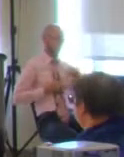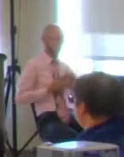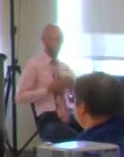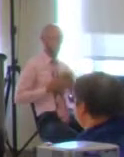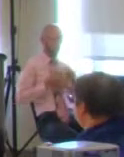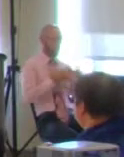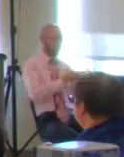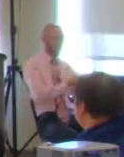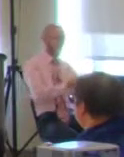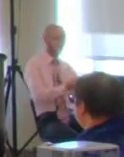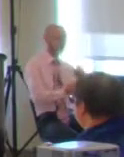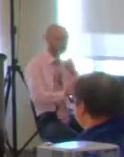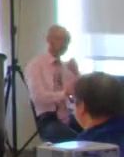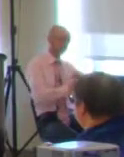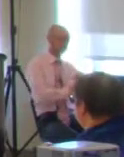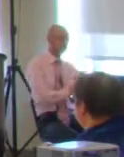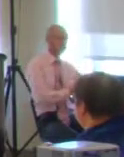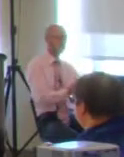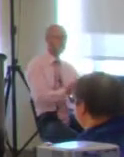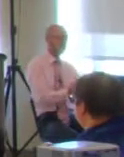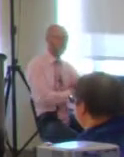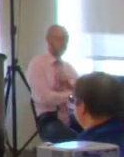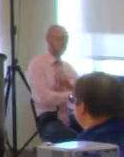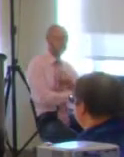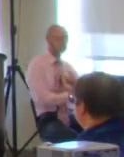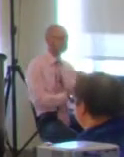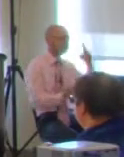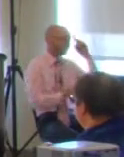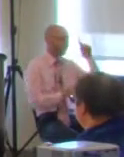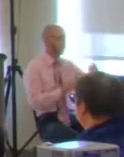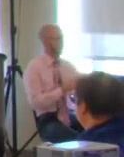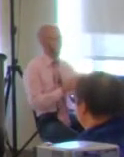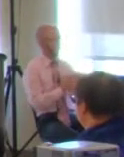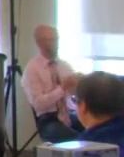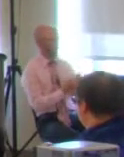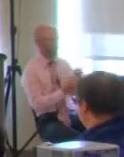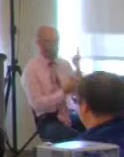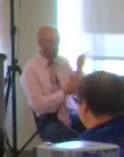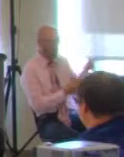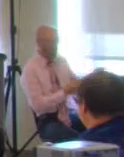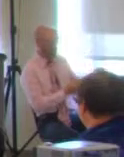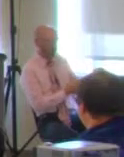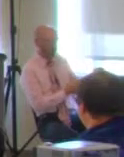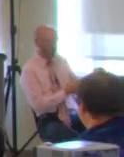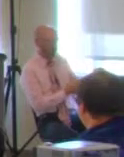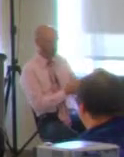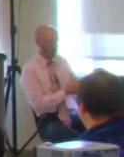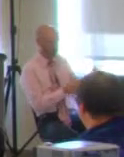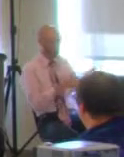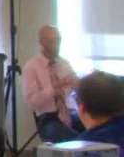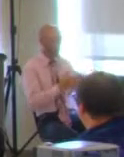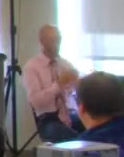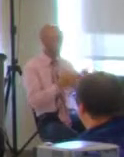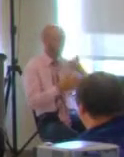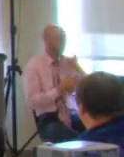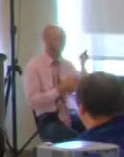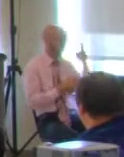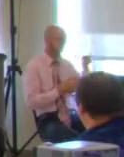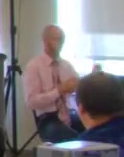and to help them figure out what's in their best interest as opposed to what feels bad just because